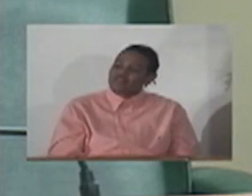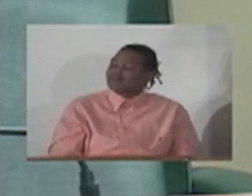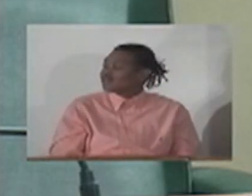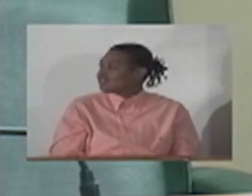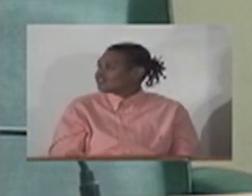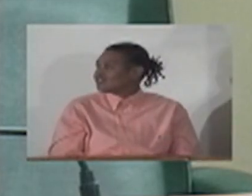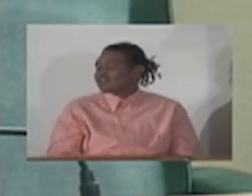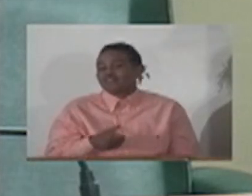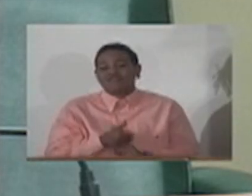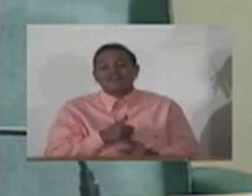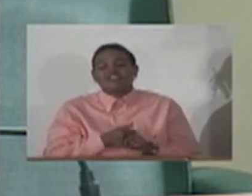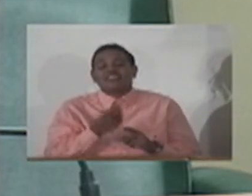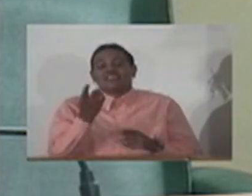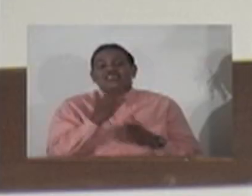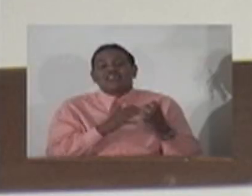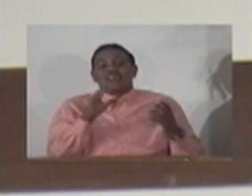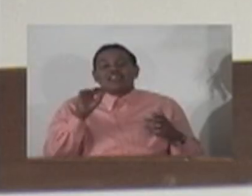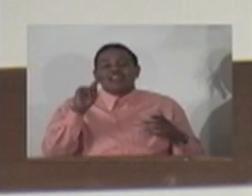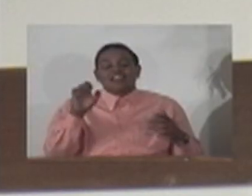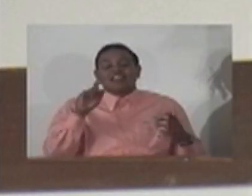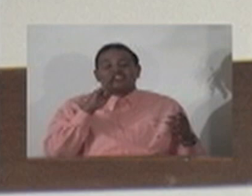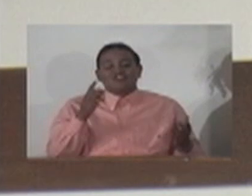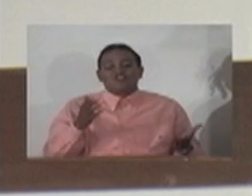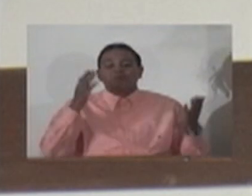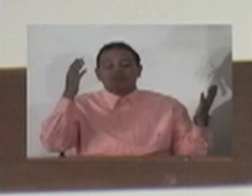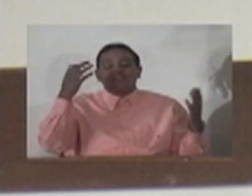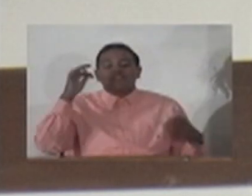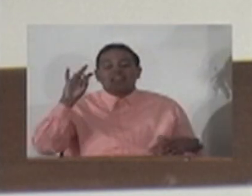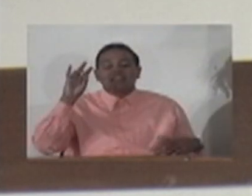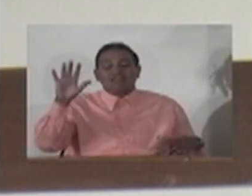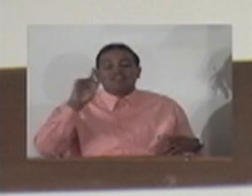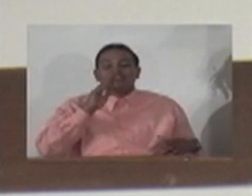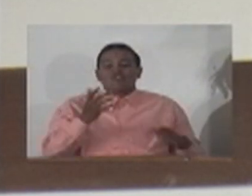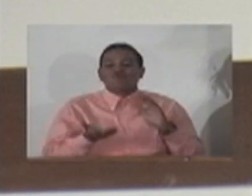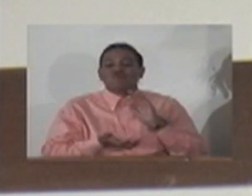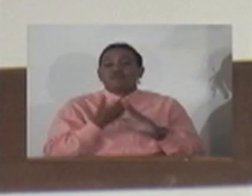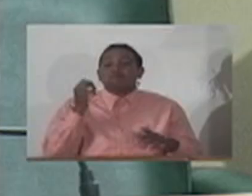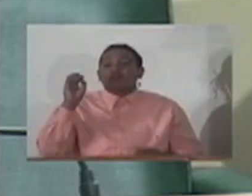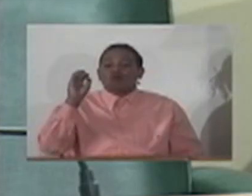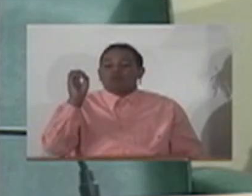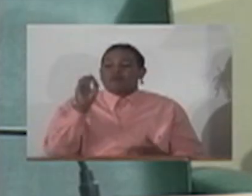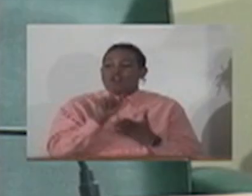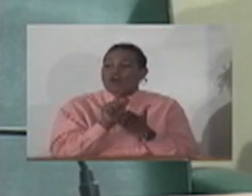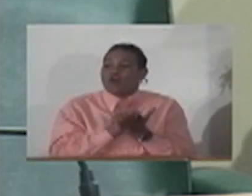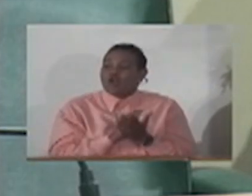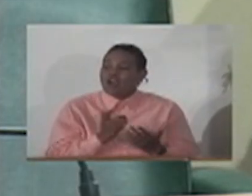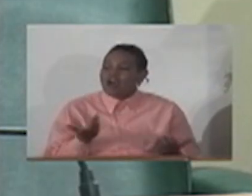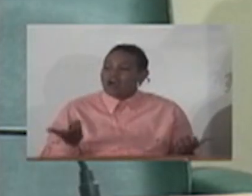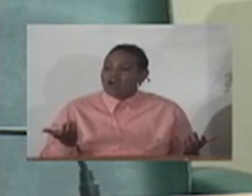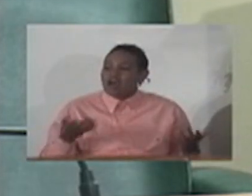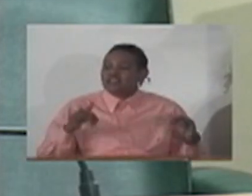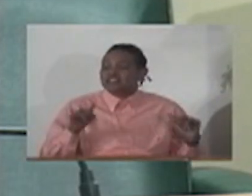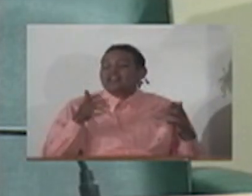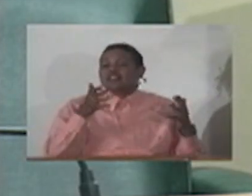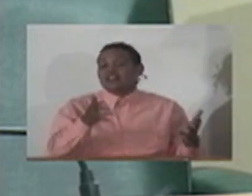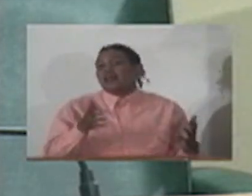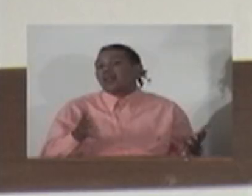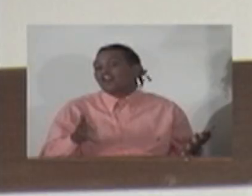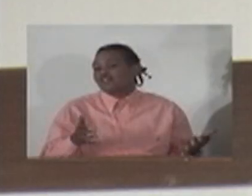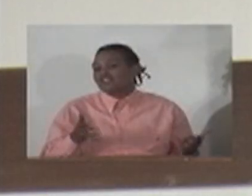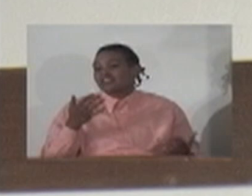Speaker, there's a cabinet submission from 1975 to repeal the OBEAH law. And it is still